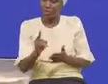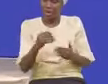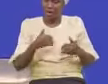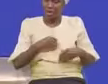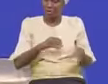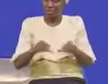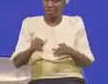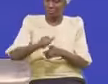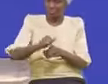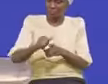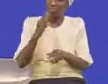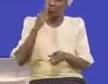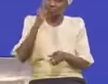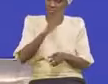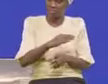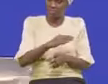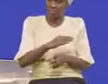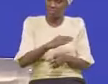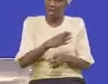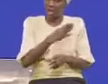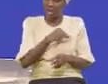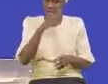Ame aɖe wɔ nu baɖa.